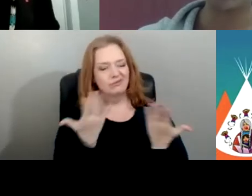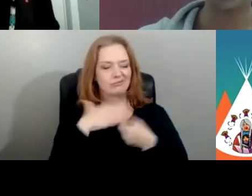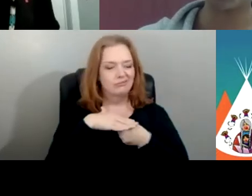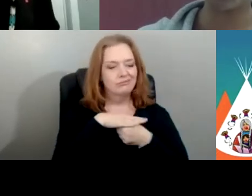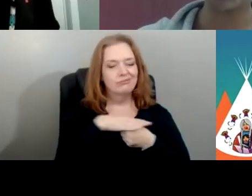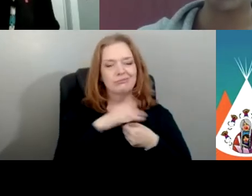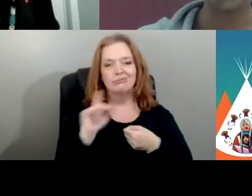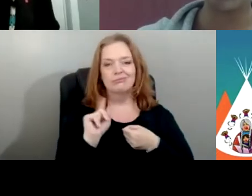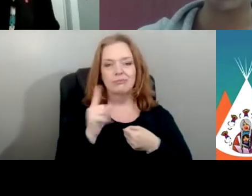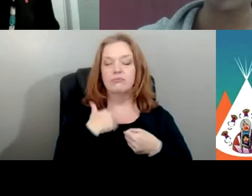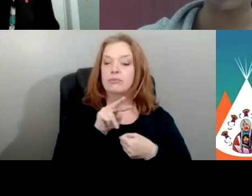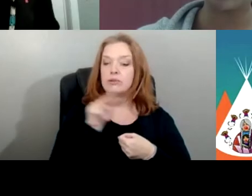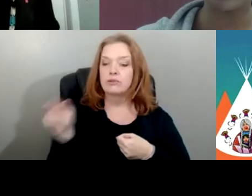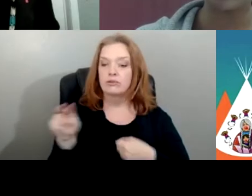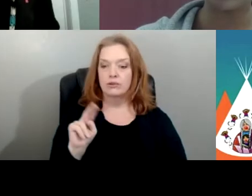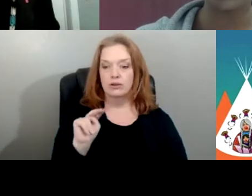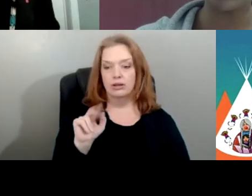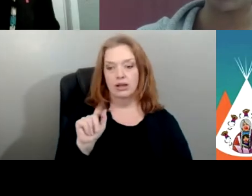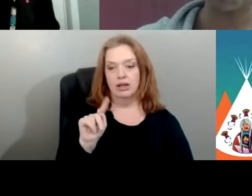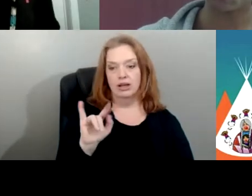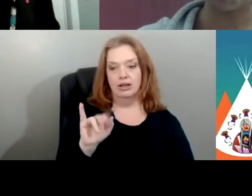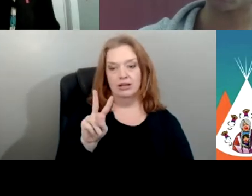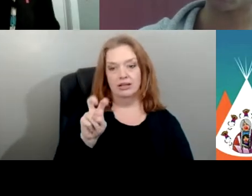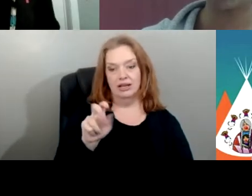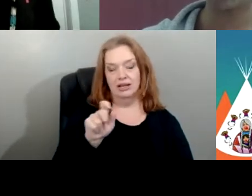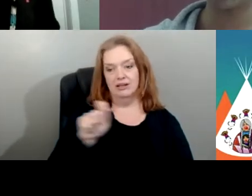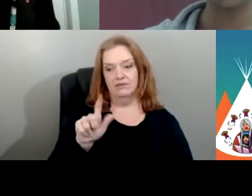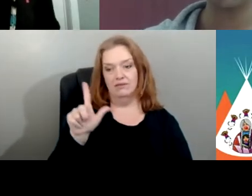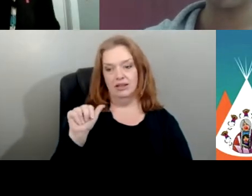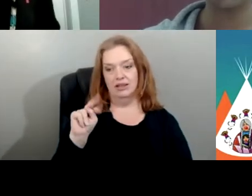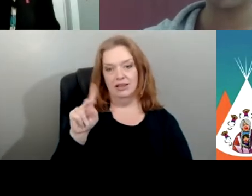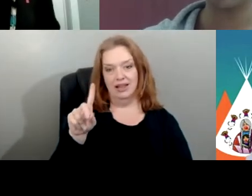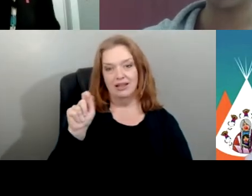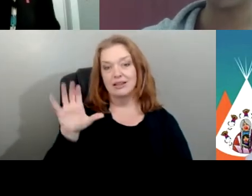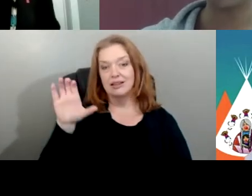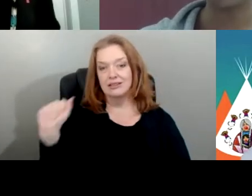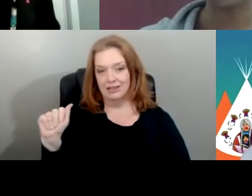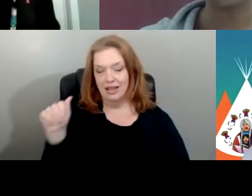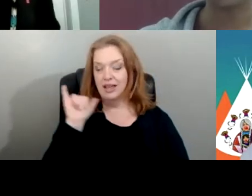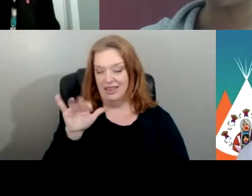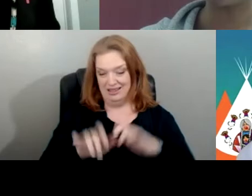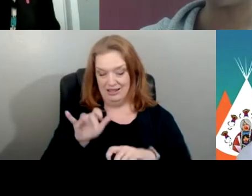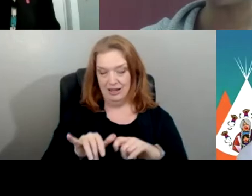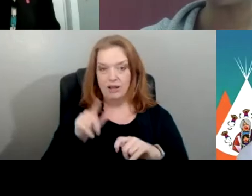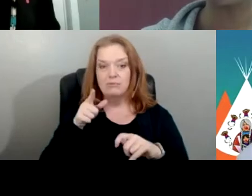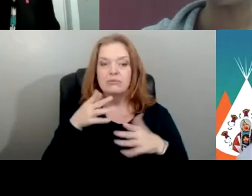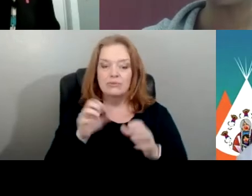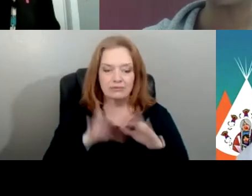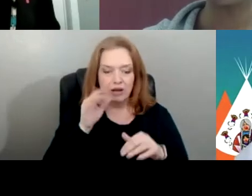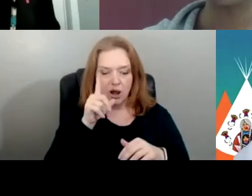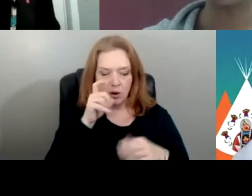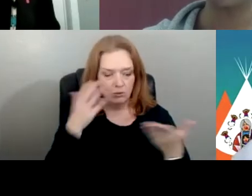free to use the Native Map resource that we give to you every week. It is a way for you to connect as advocates and educators